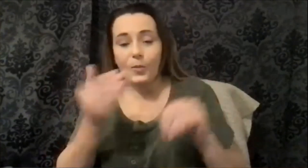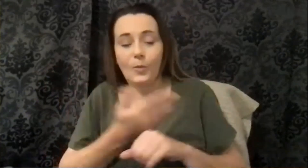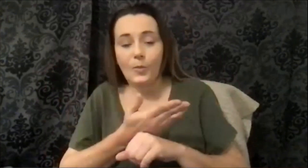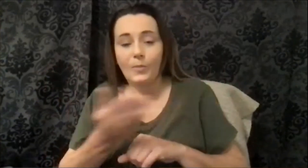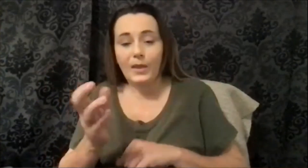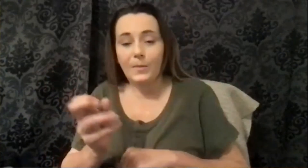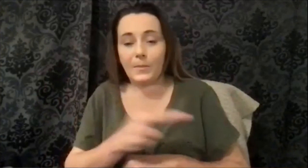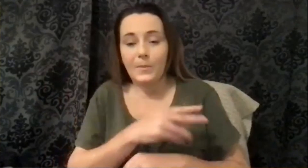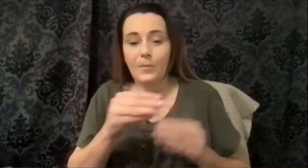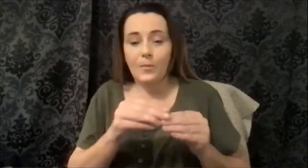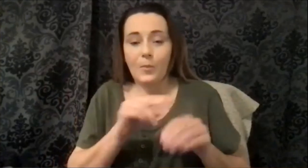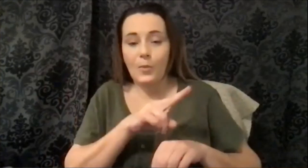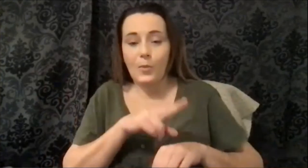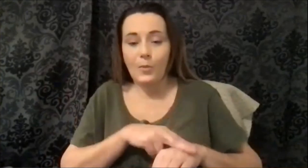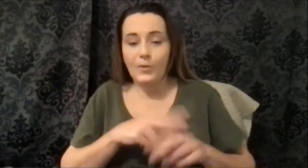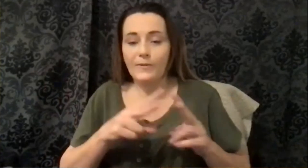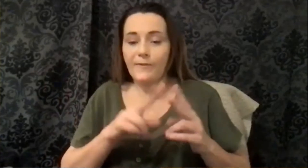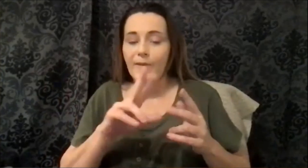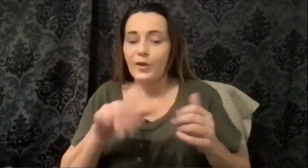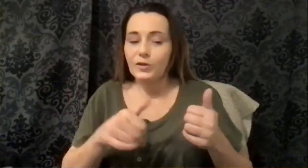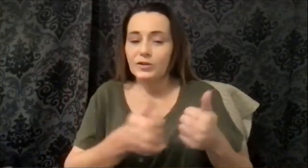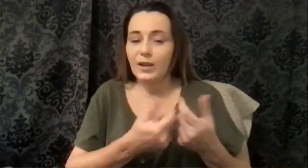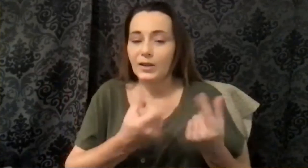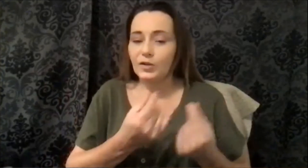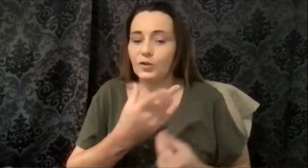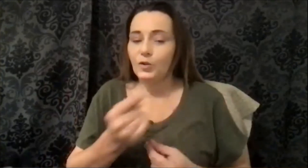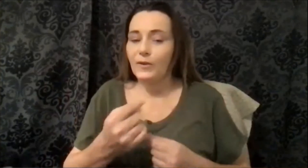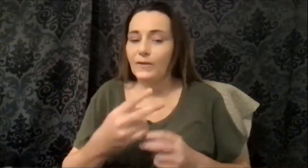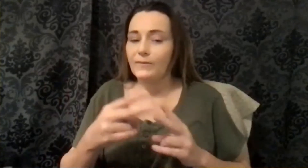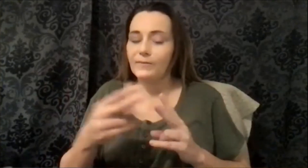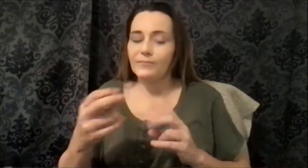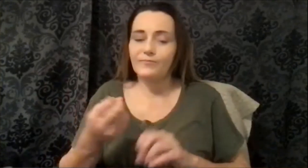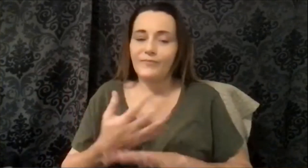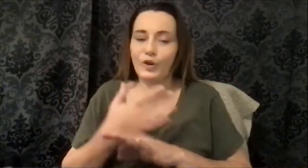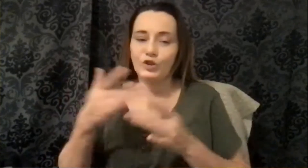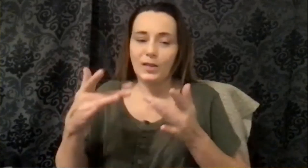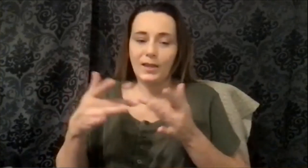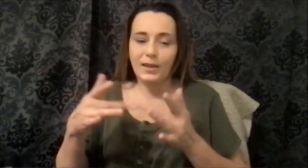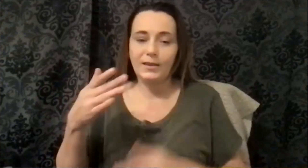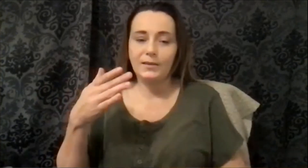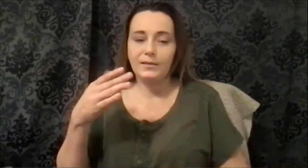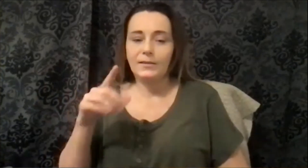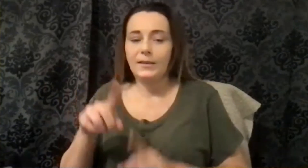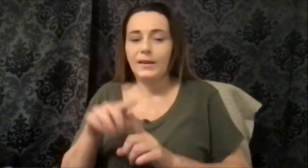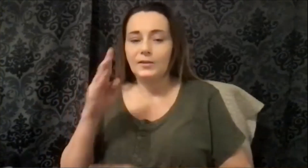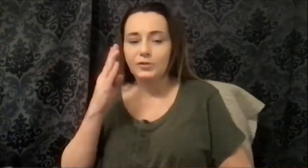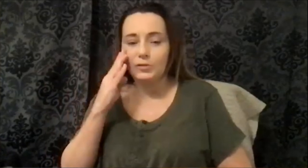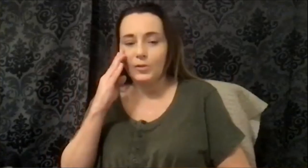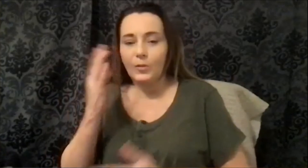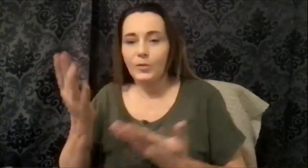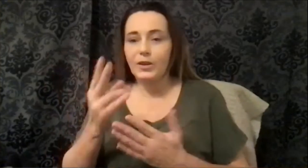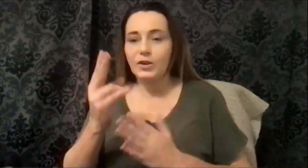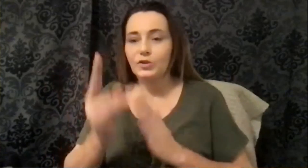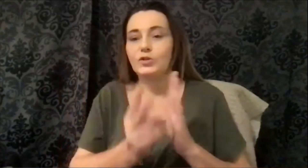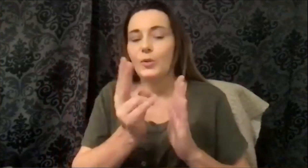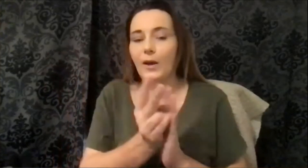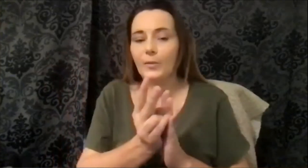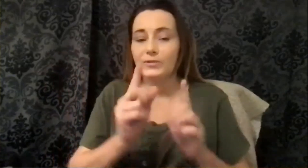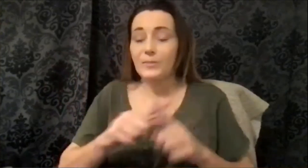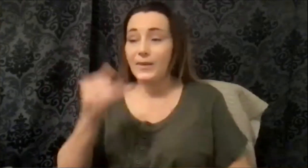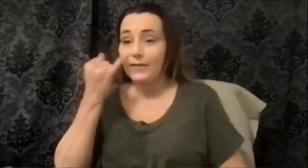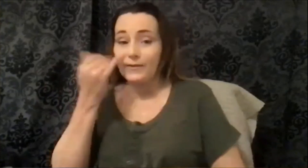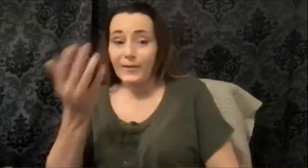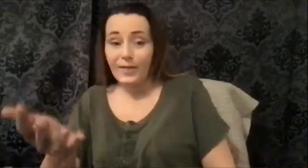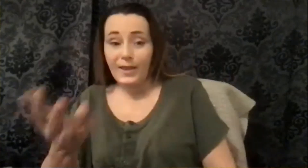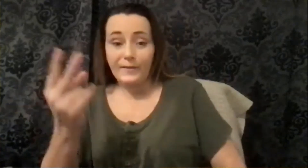to normal. It's very challenging doing all of this virtually, you know, because as you know, like we're on here for what, 2 hours, but if we were there for